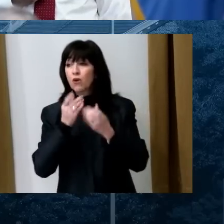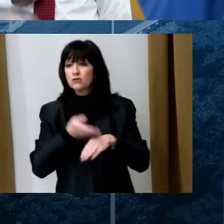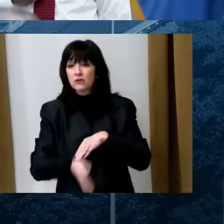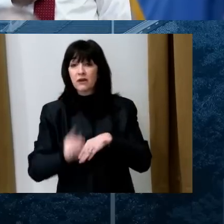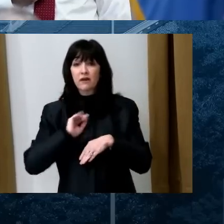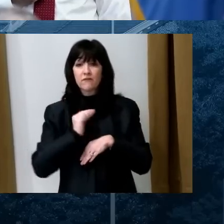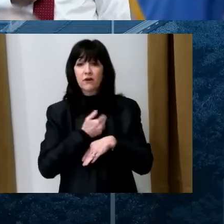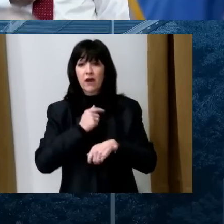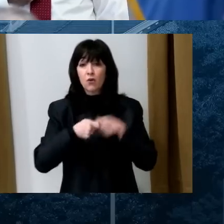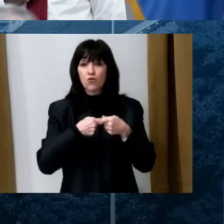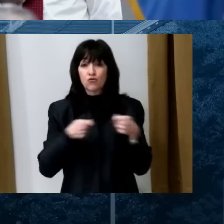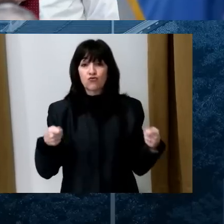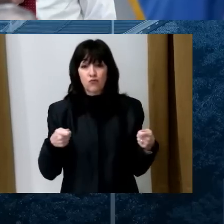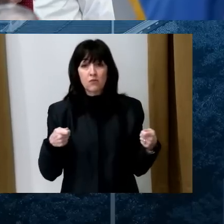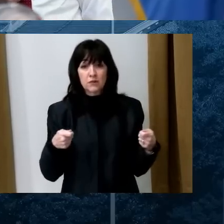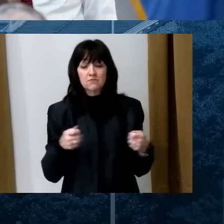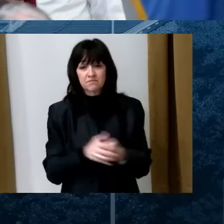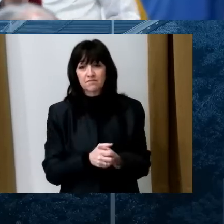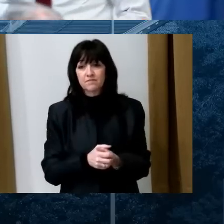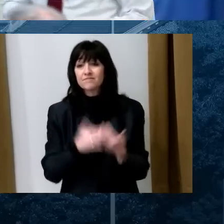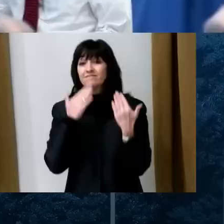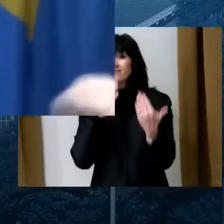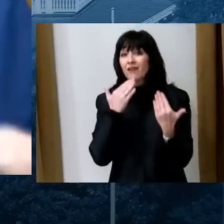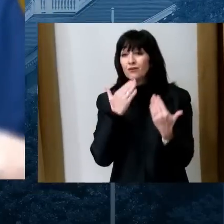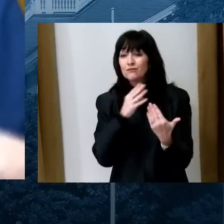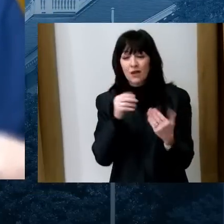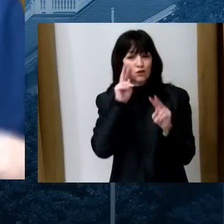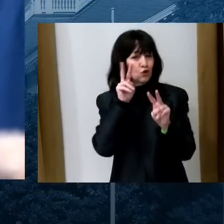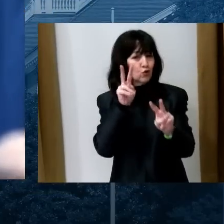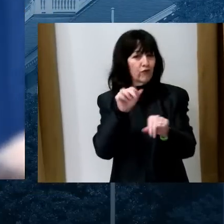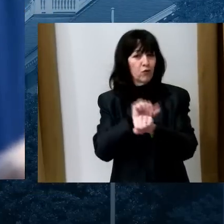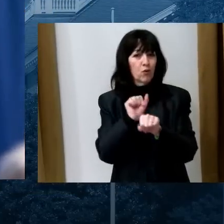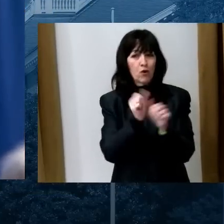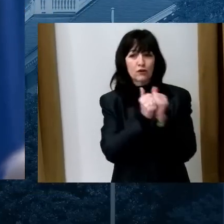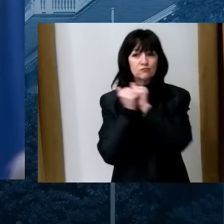and again, look forward to working with you. Thanks very much.